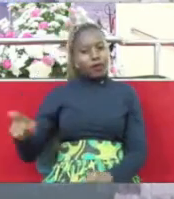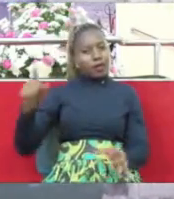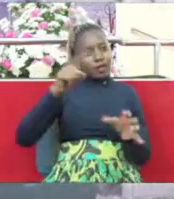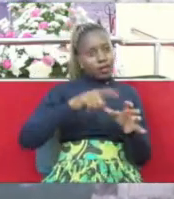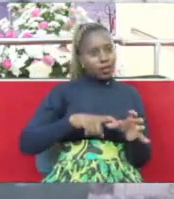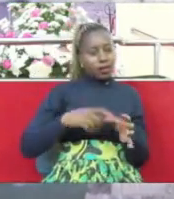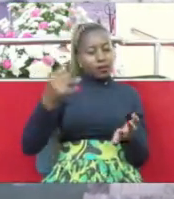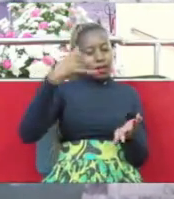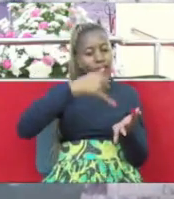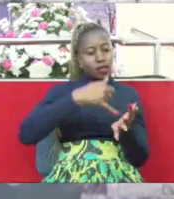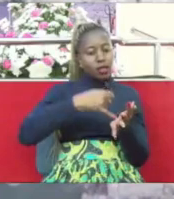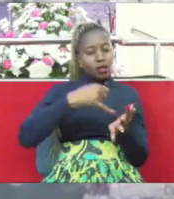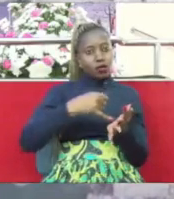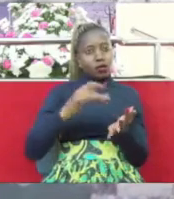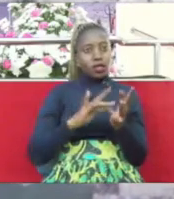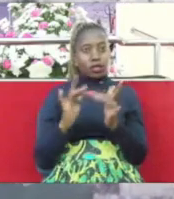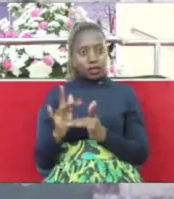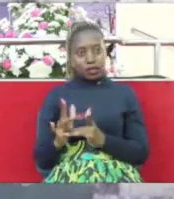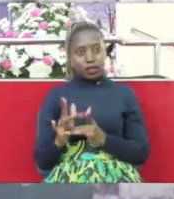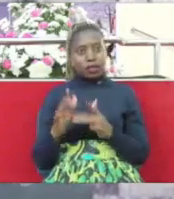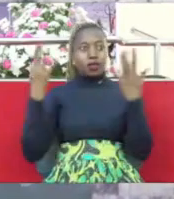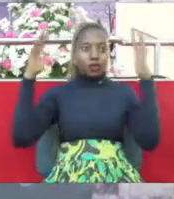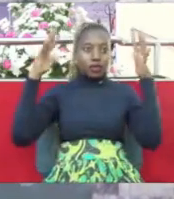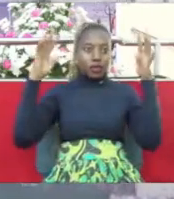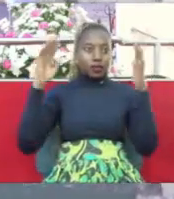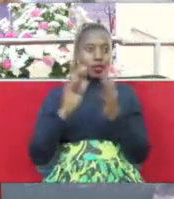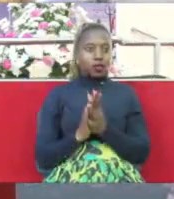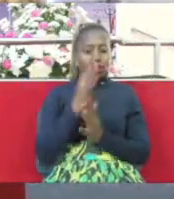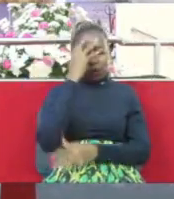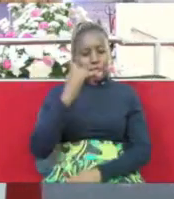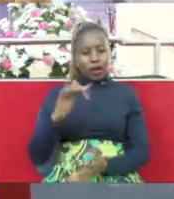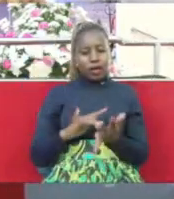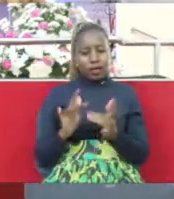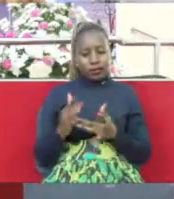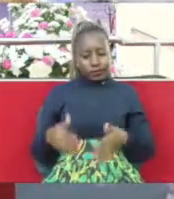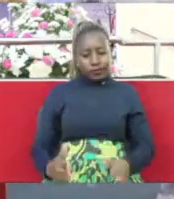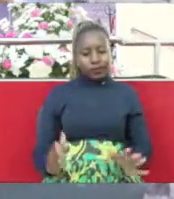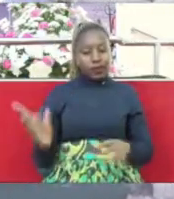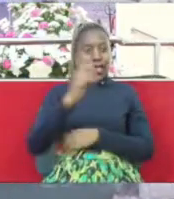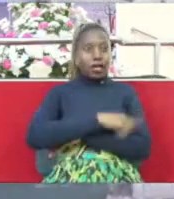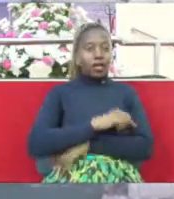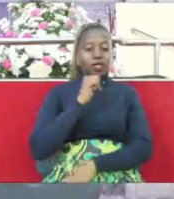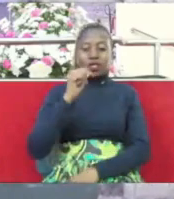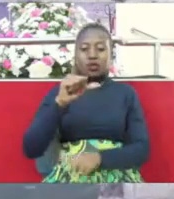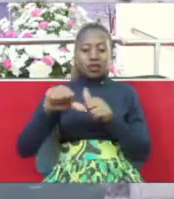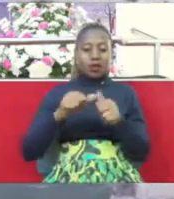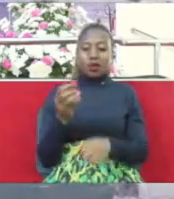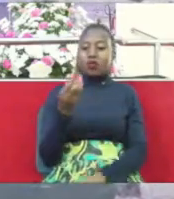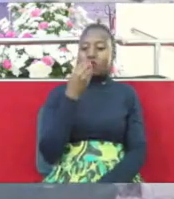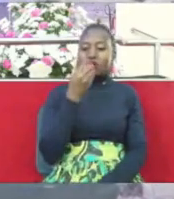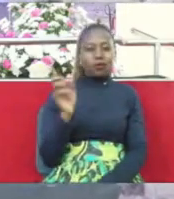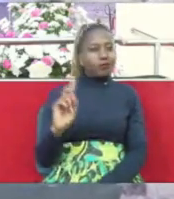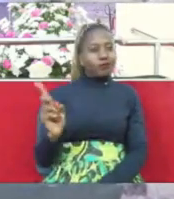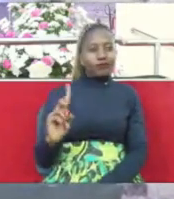lazima tumweke pamoja nasi. Because Christmas is not just about food. Kwa sababu Christmas sio tu kuhusu chakula. It's not just about new